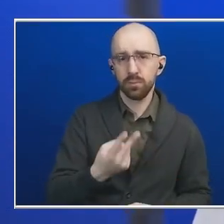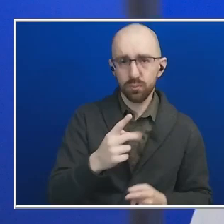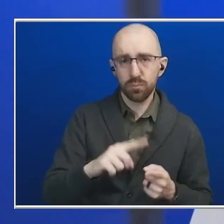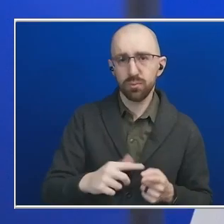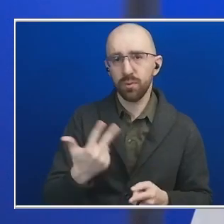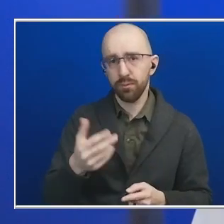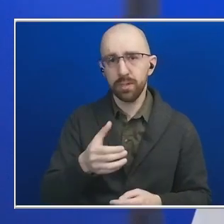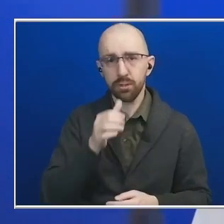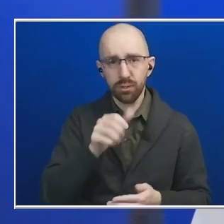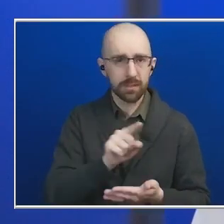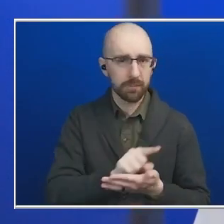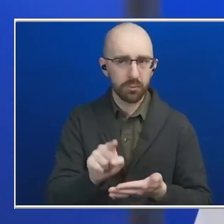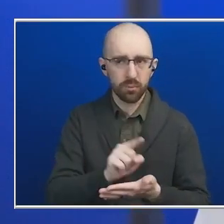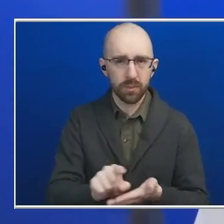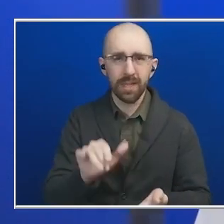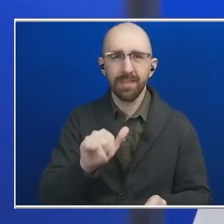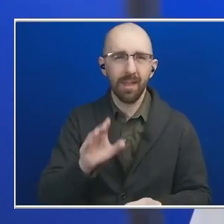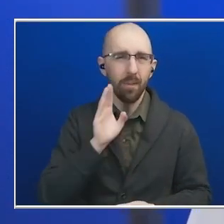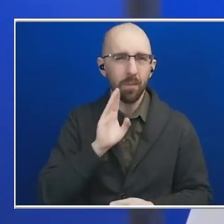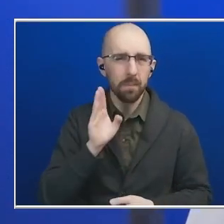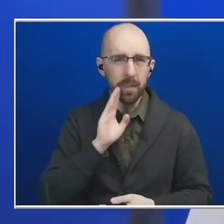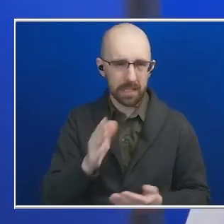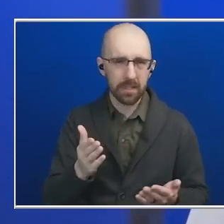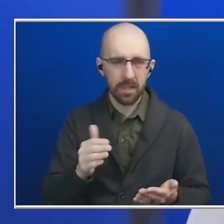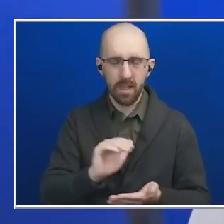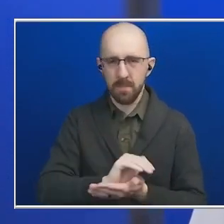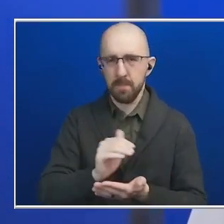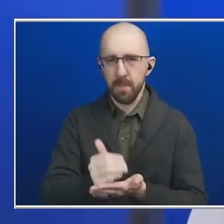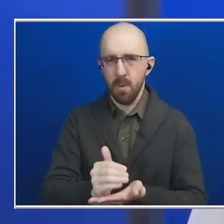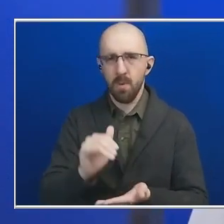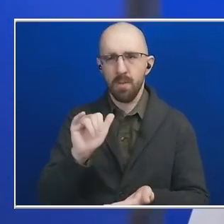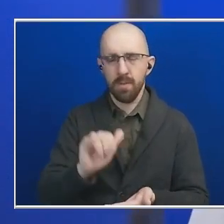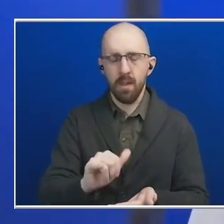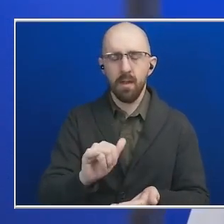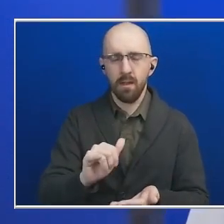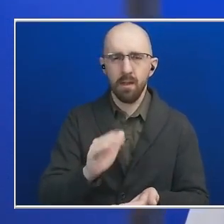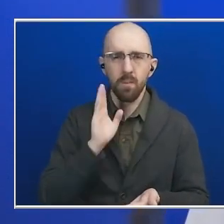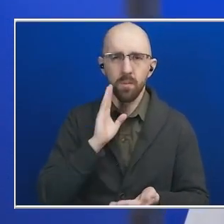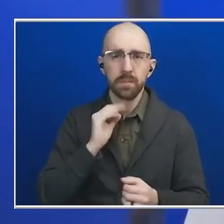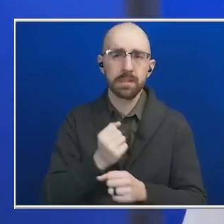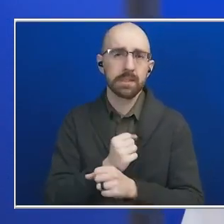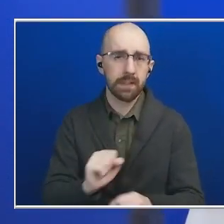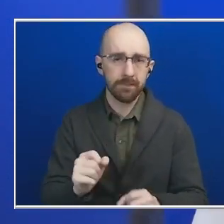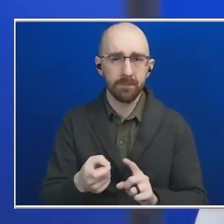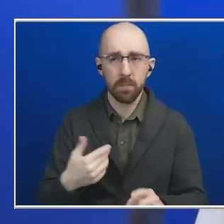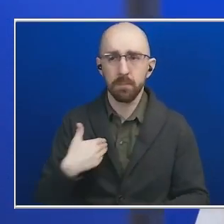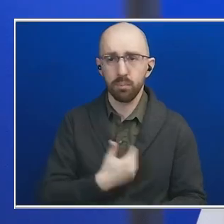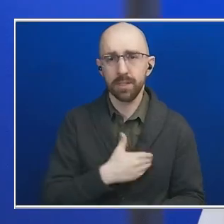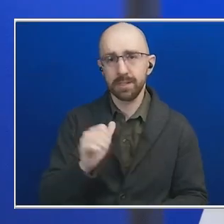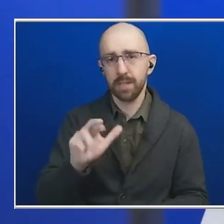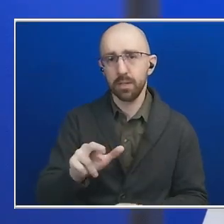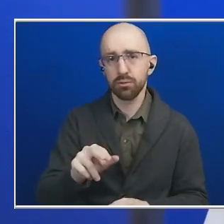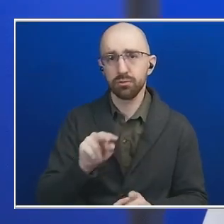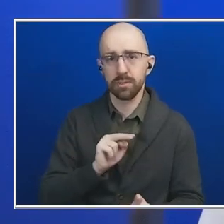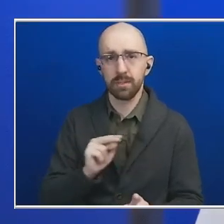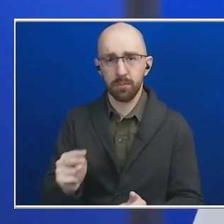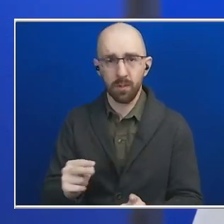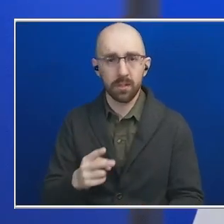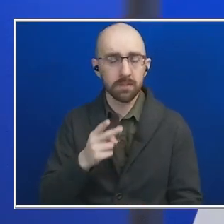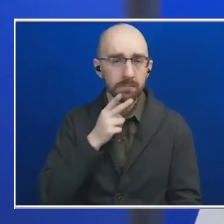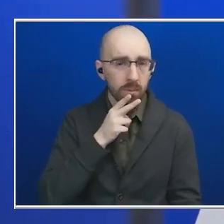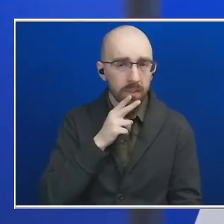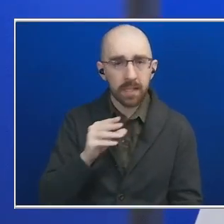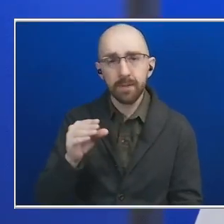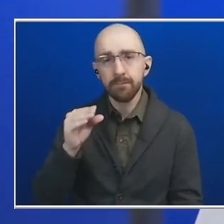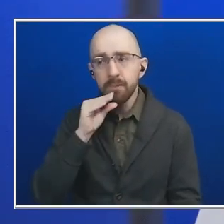That would be an amount that would be safe maybe from a breast cancer standpoint. Smoking, vaping,